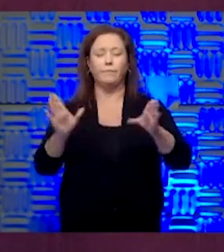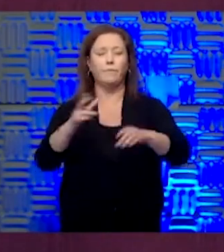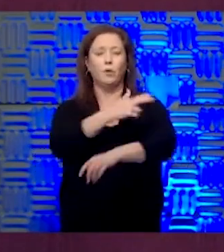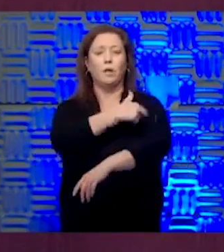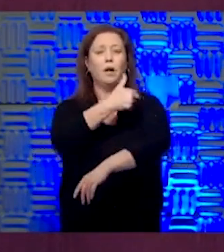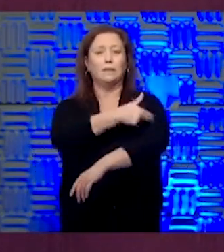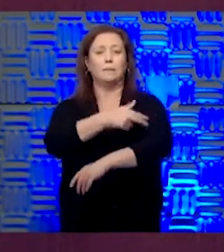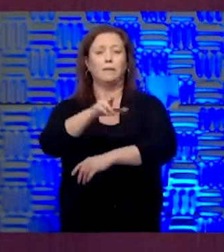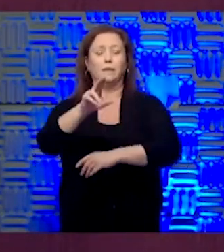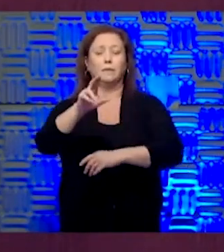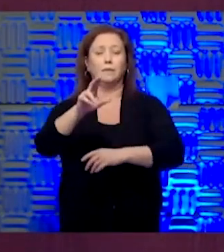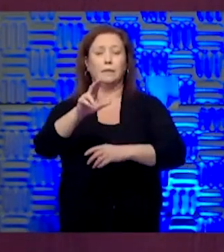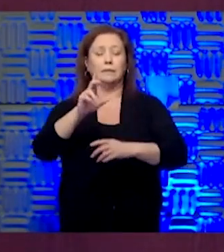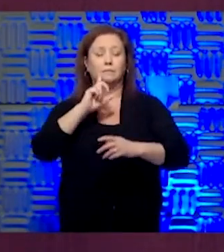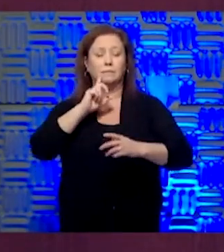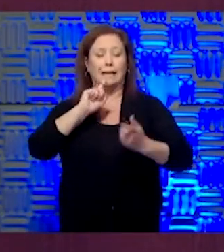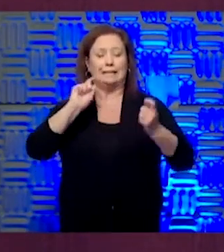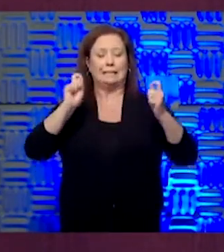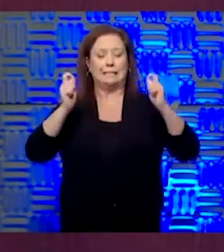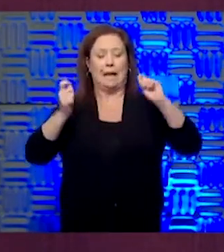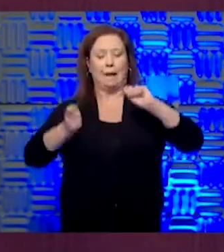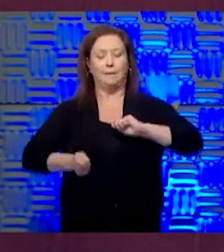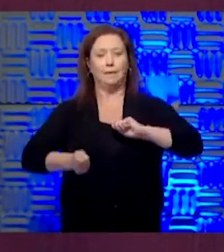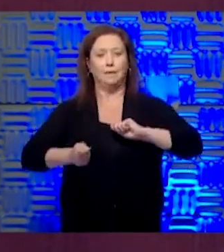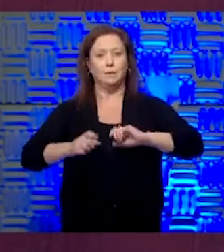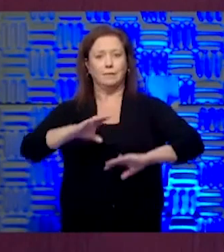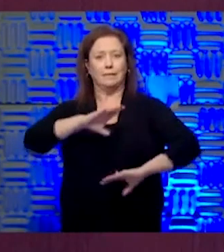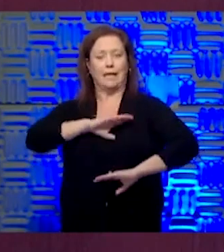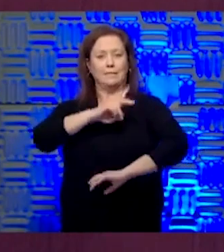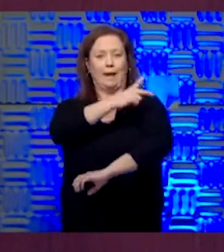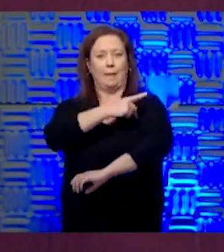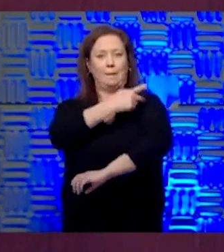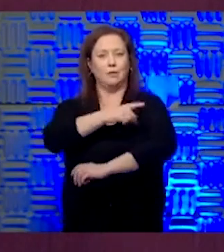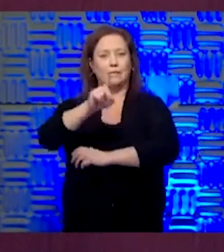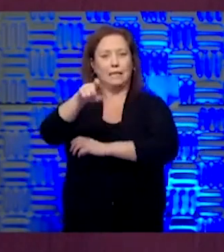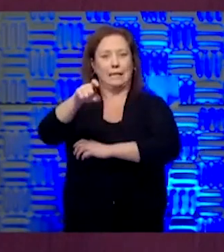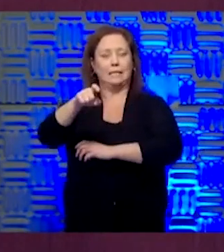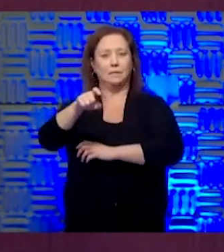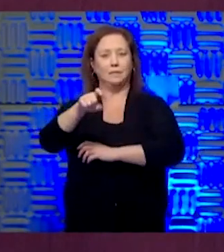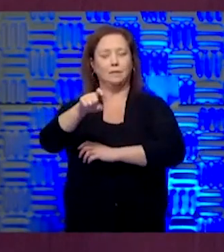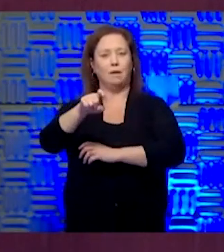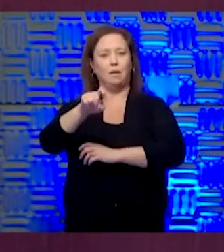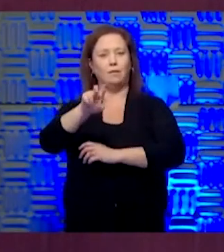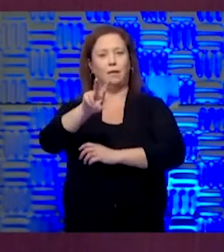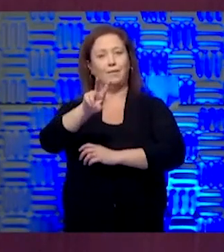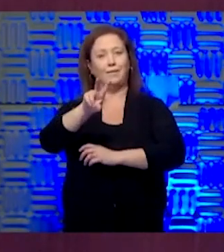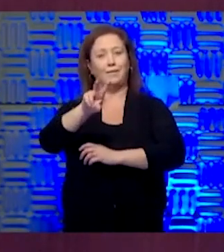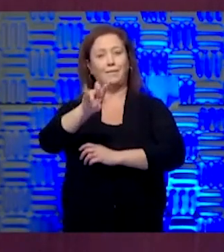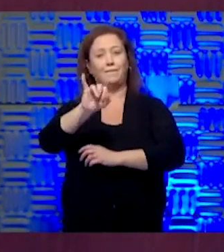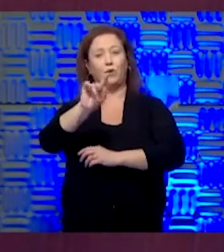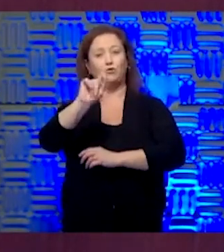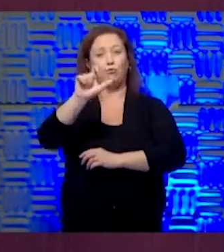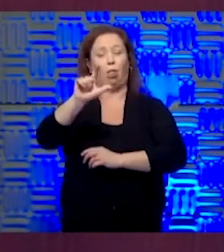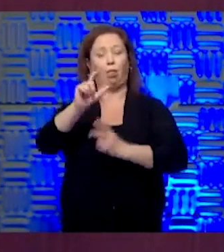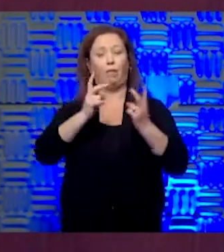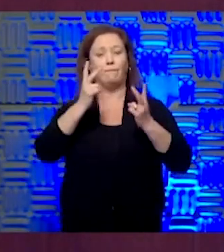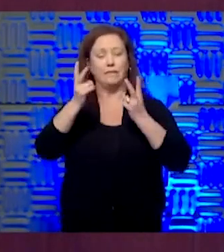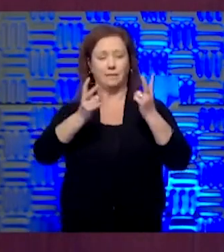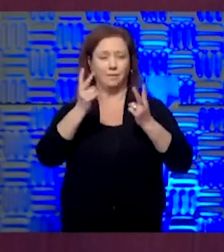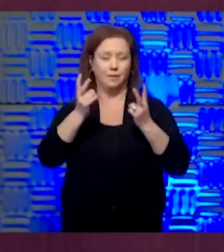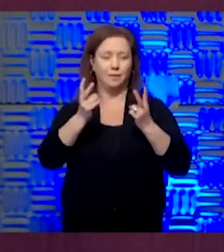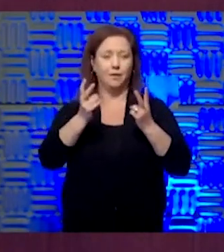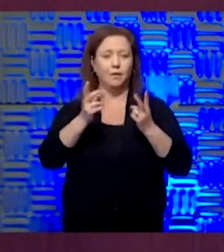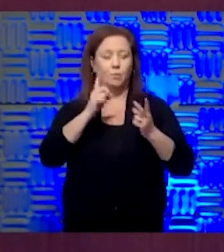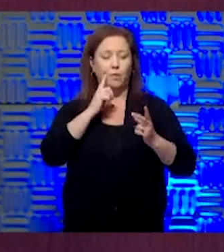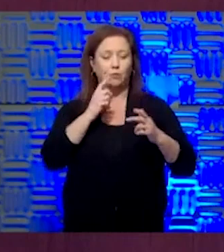and meet our patients' needs through those virtual visits when they are struggling with this home isolation. So I think, don't forget